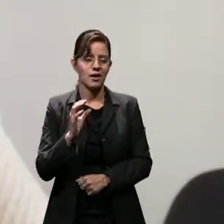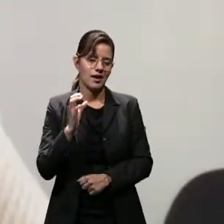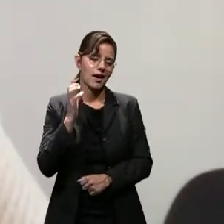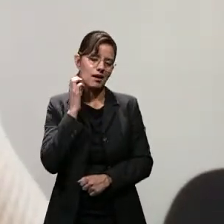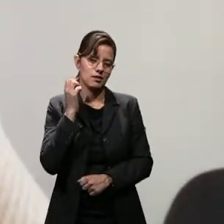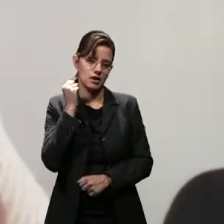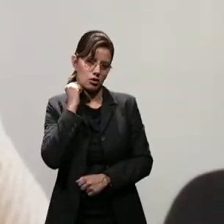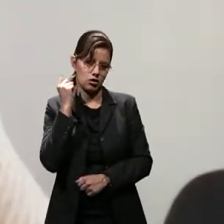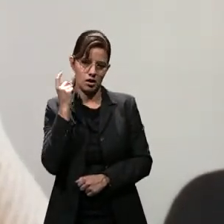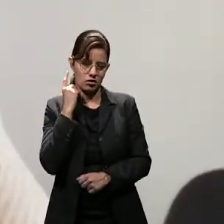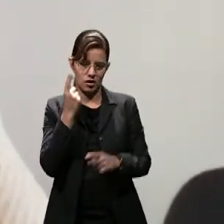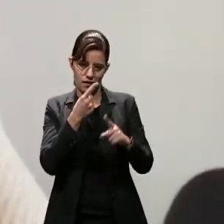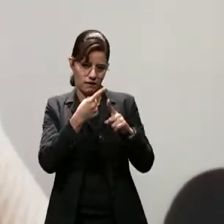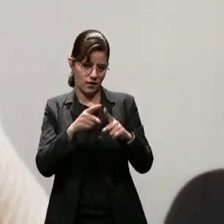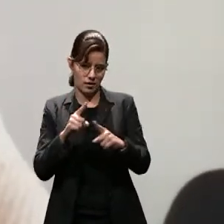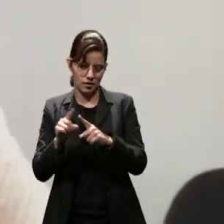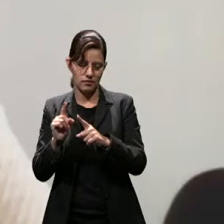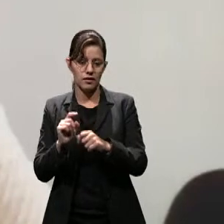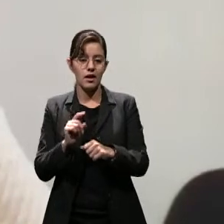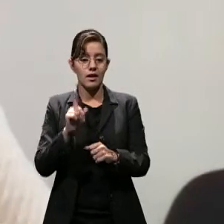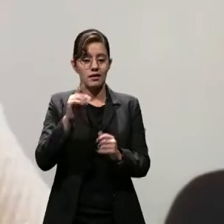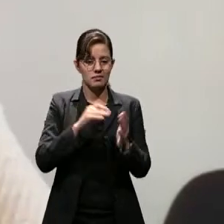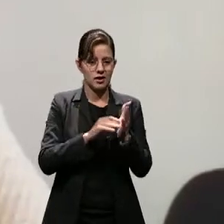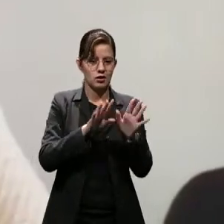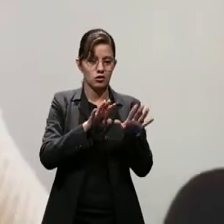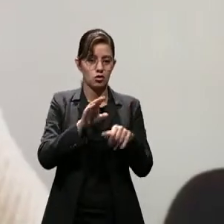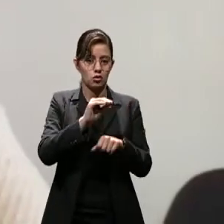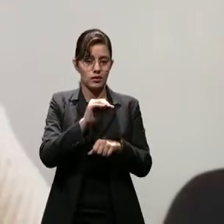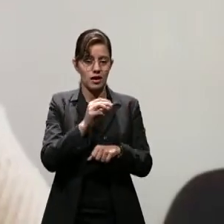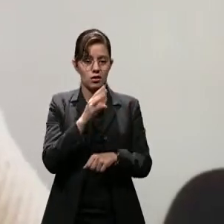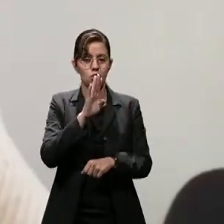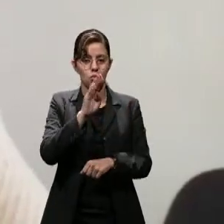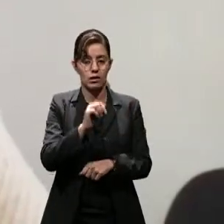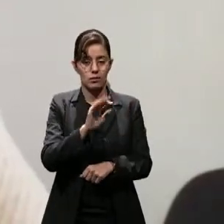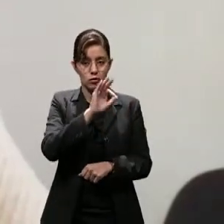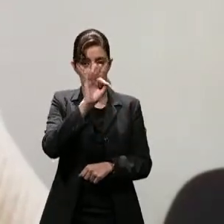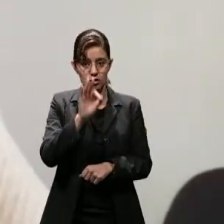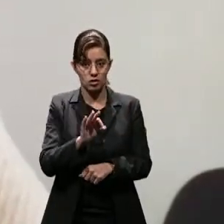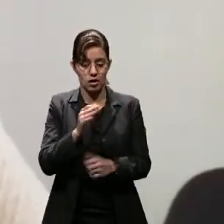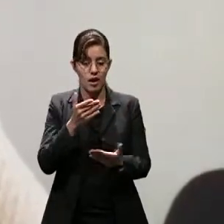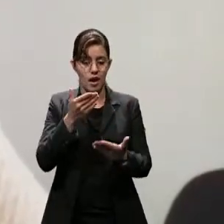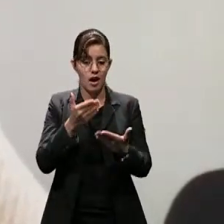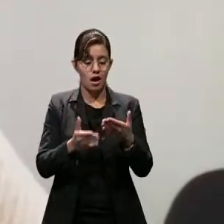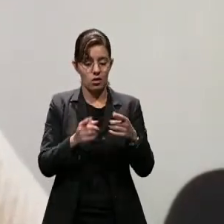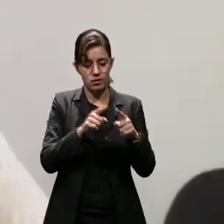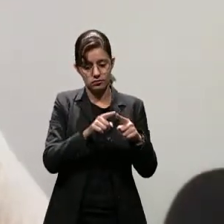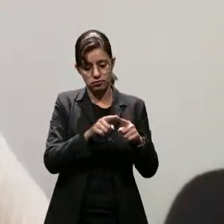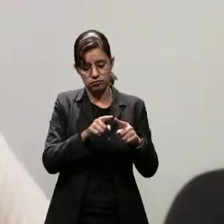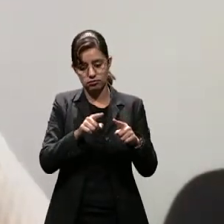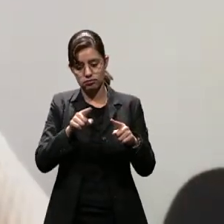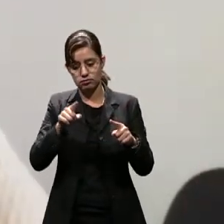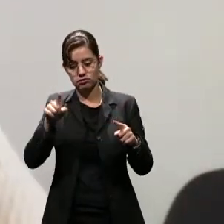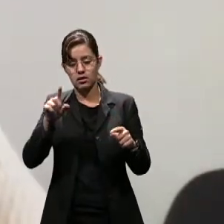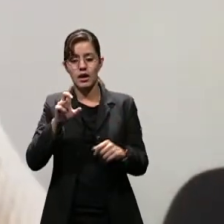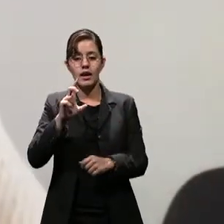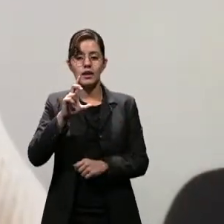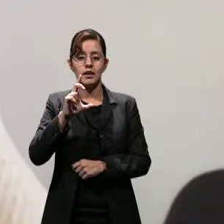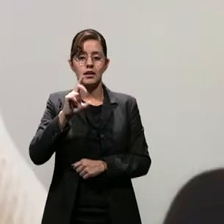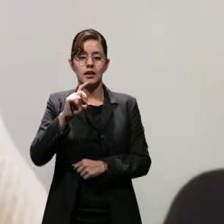in the position of parliaments in our region from 1990 to a percentage of